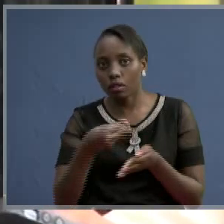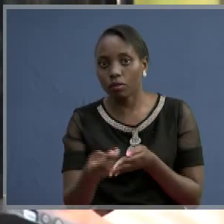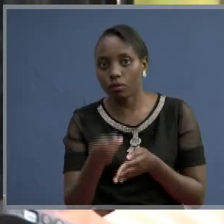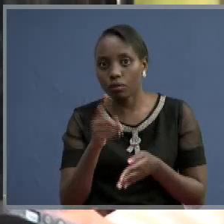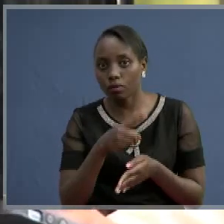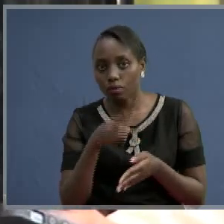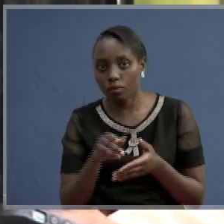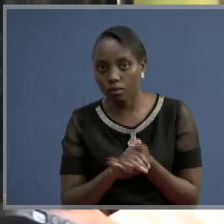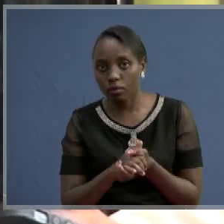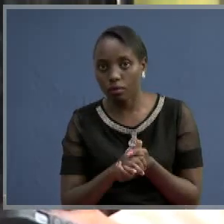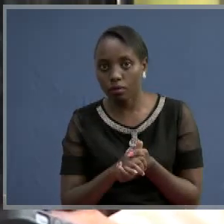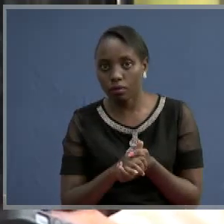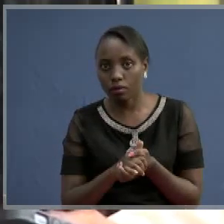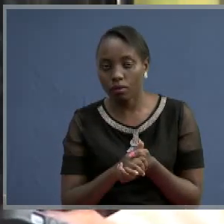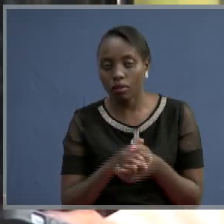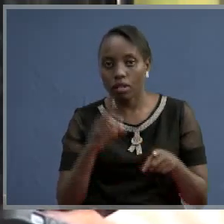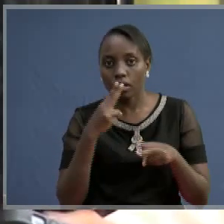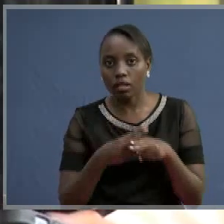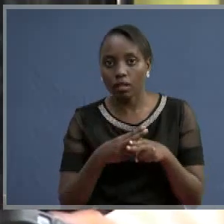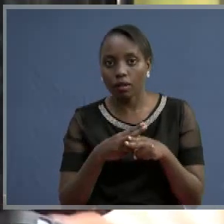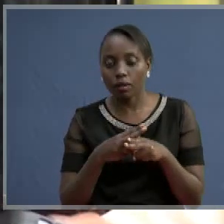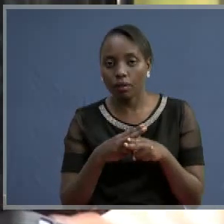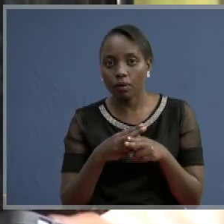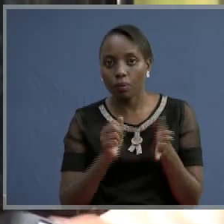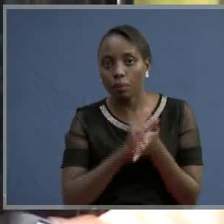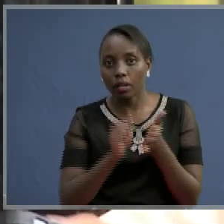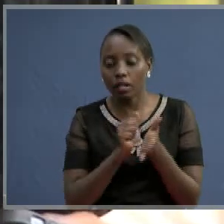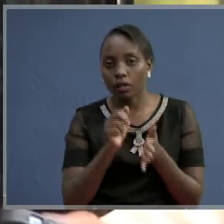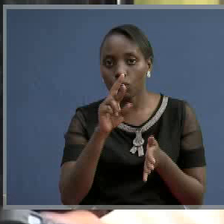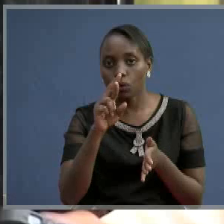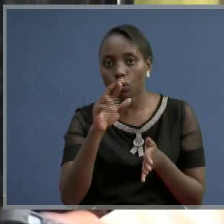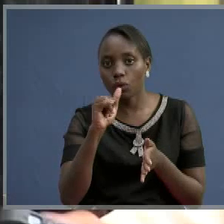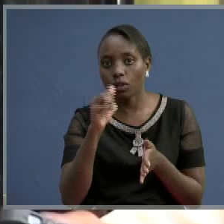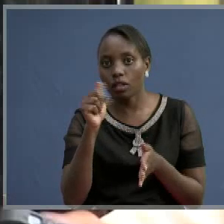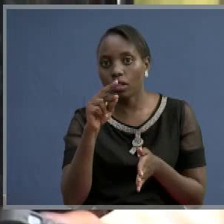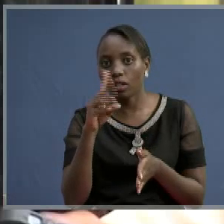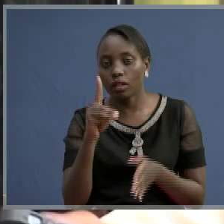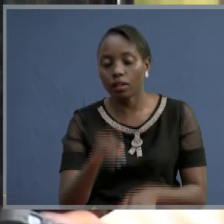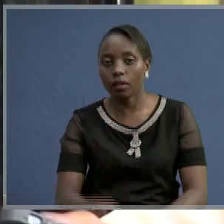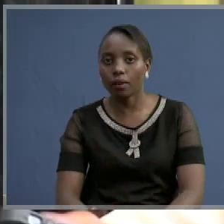railway yard, even on the map. And the